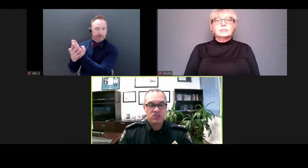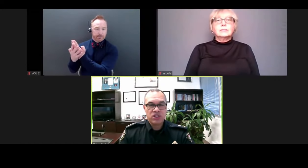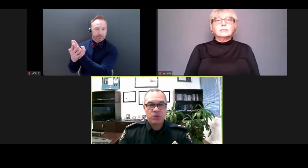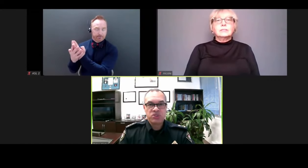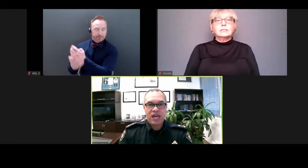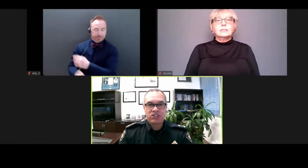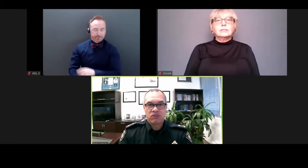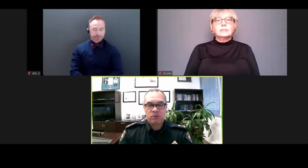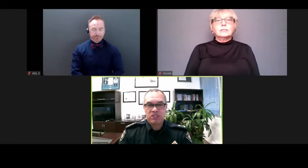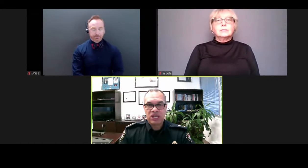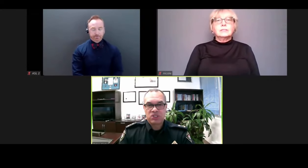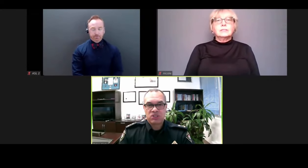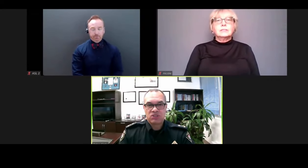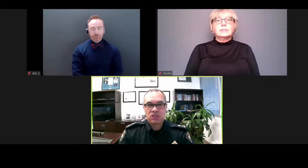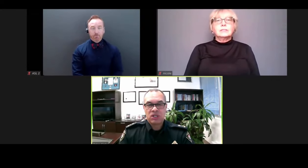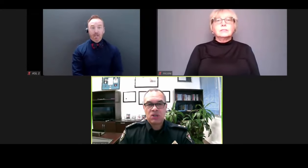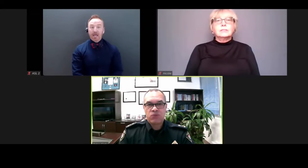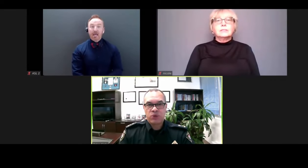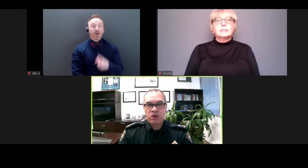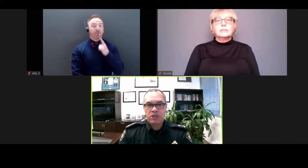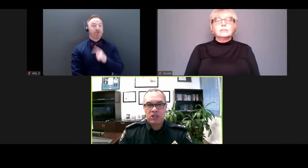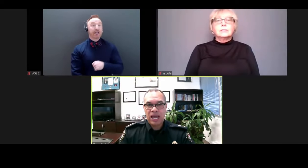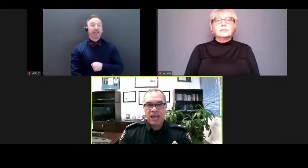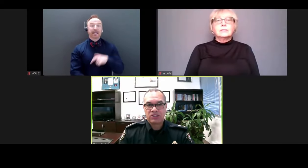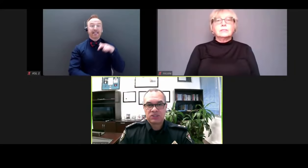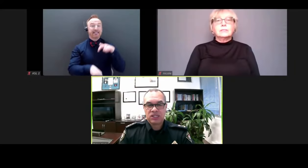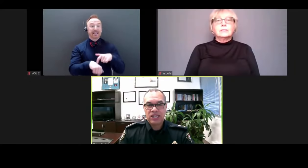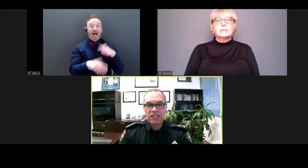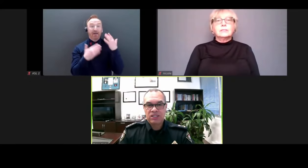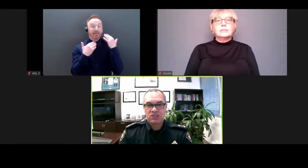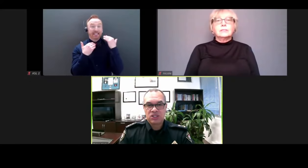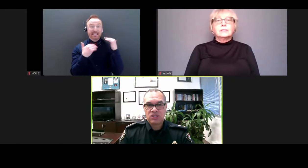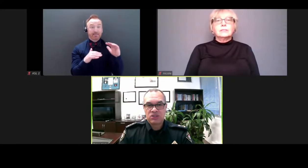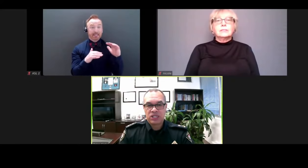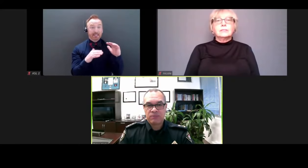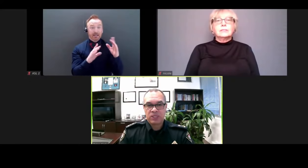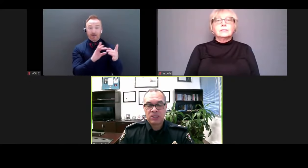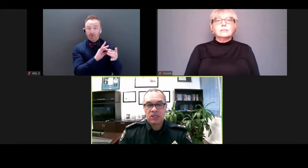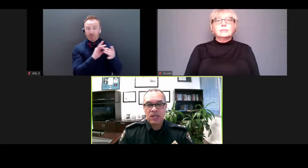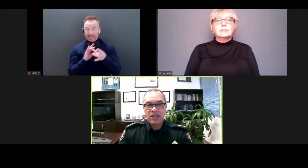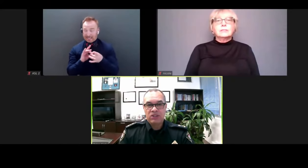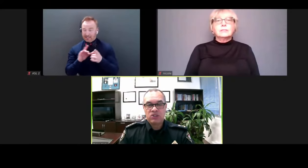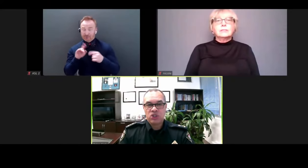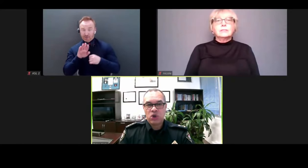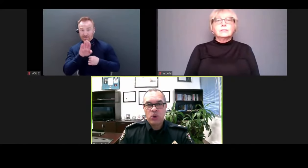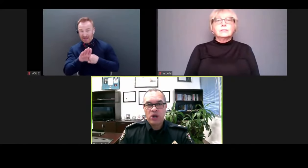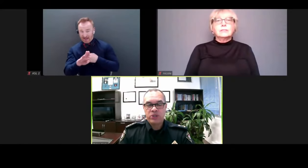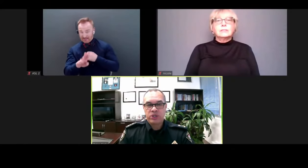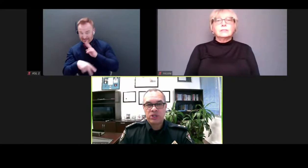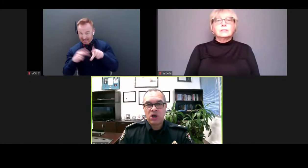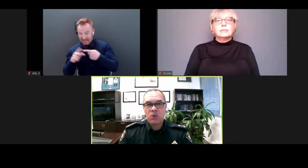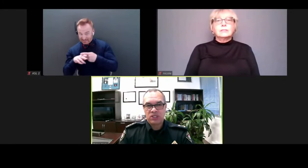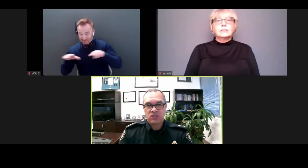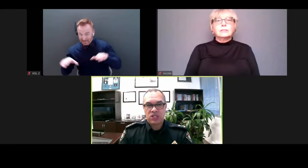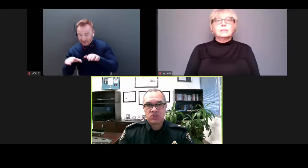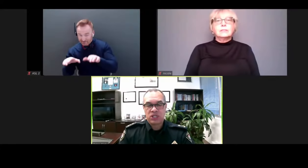There is no statute of limitations for criminal acts in this country. And there is nowhere you can go in this country